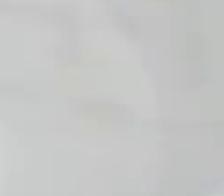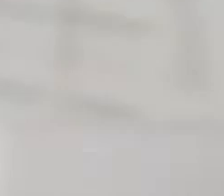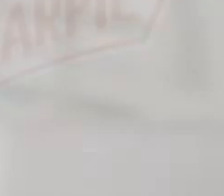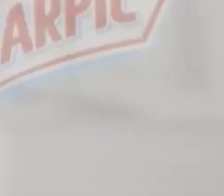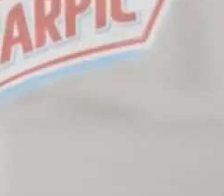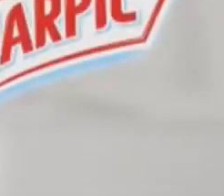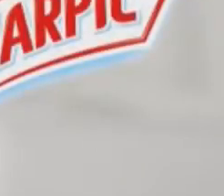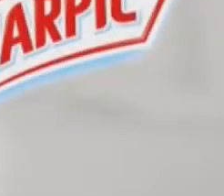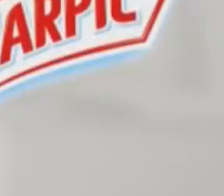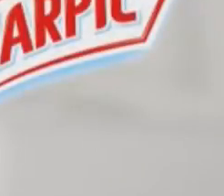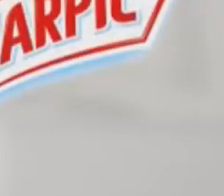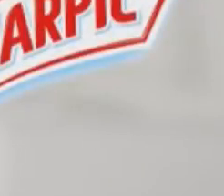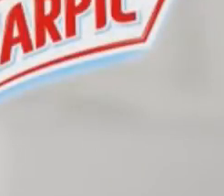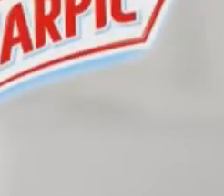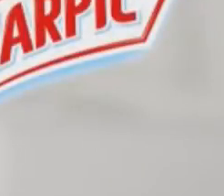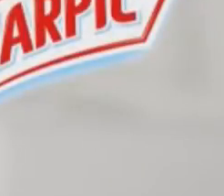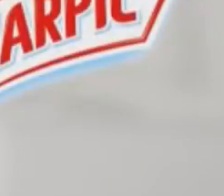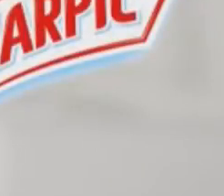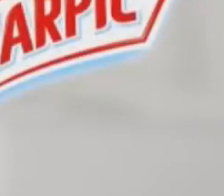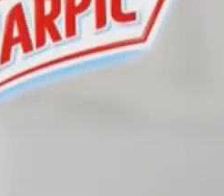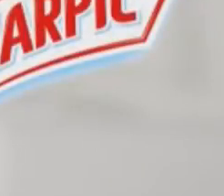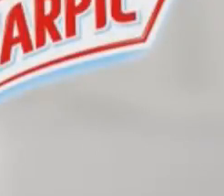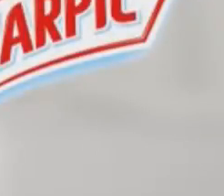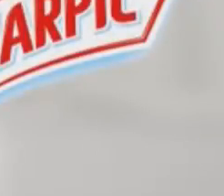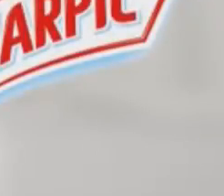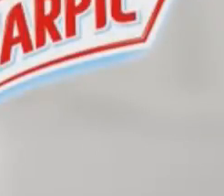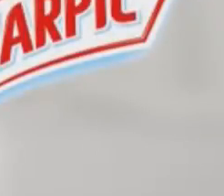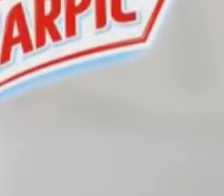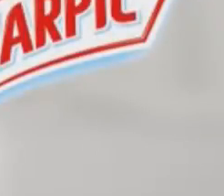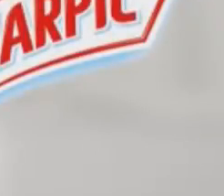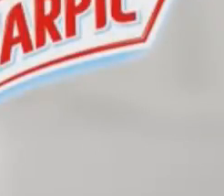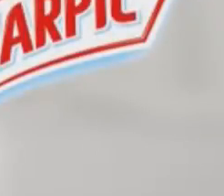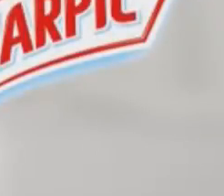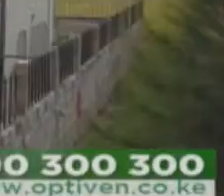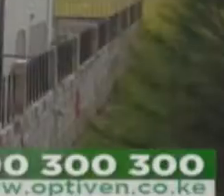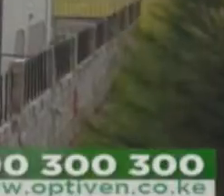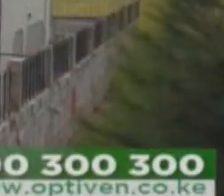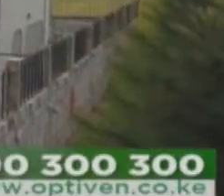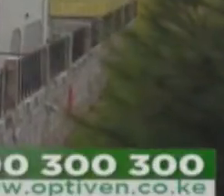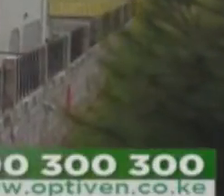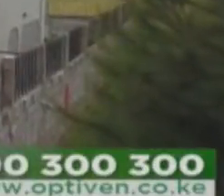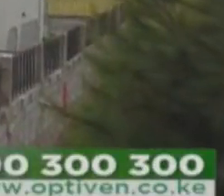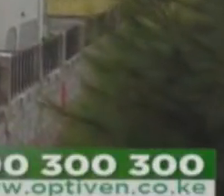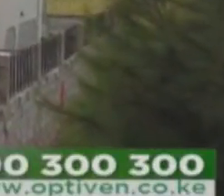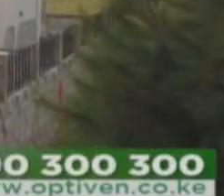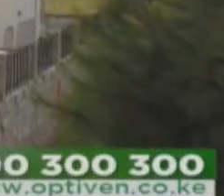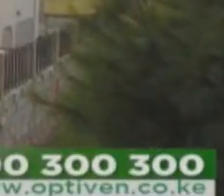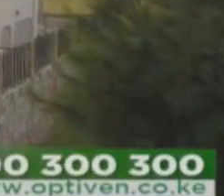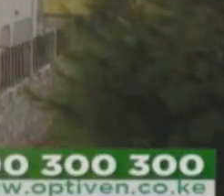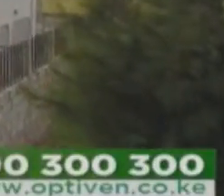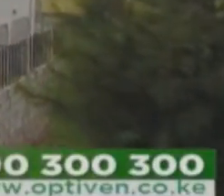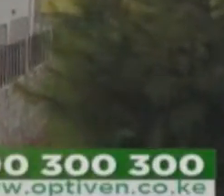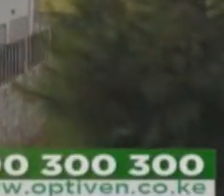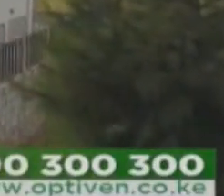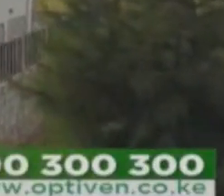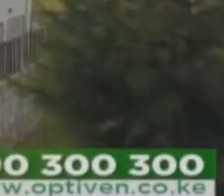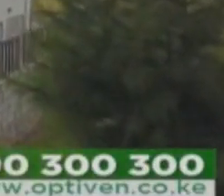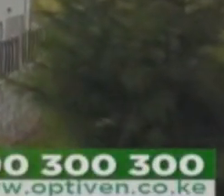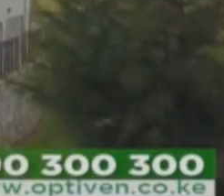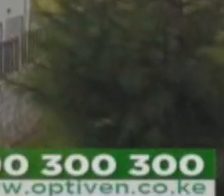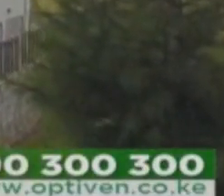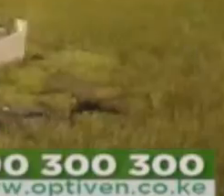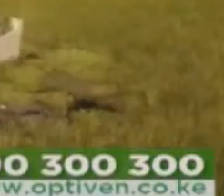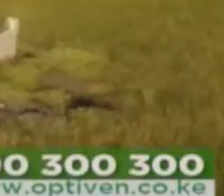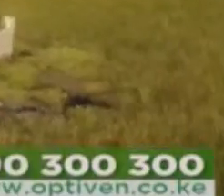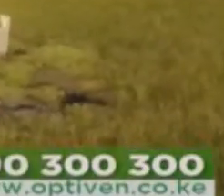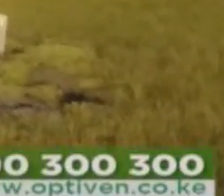bowl. This message is brought to you by Medifacts, Jig, and Harpic. What comes to your mind when you think of the perfect home for your